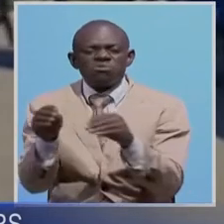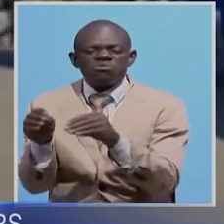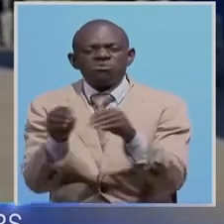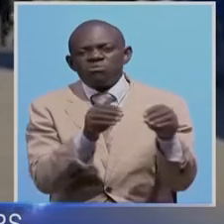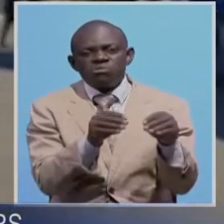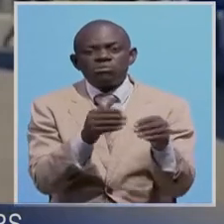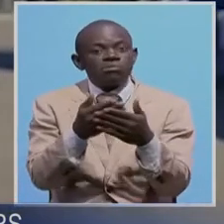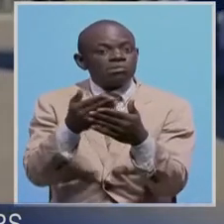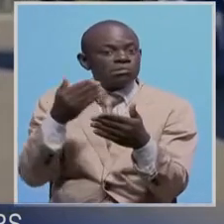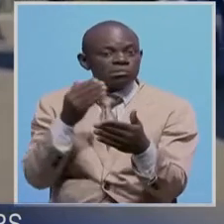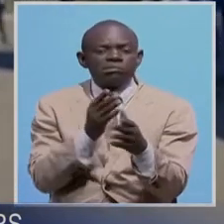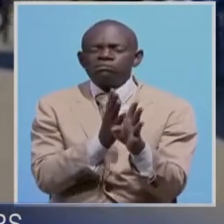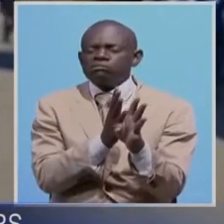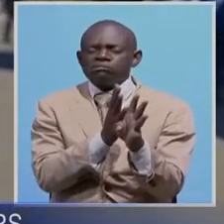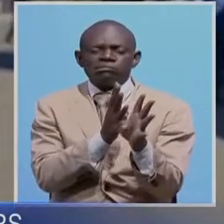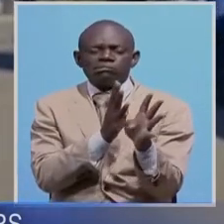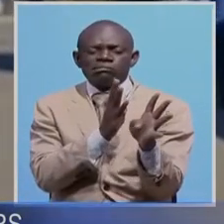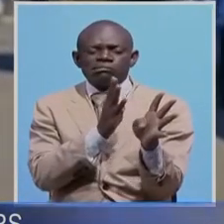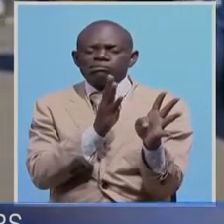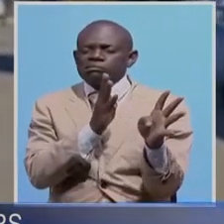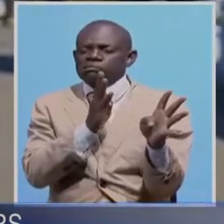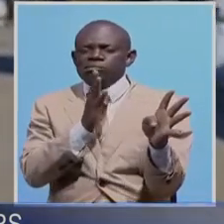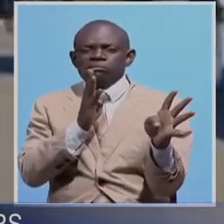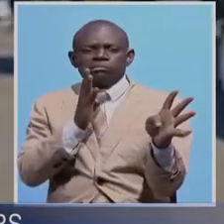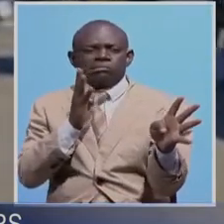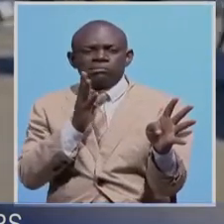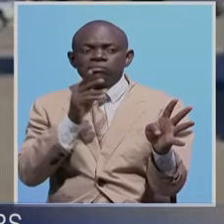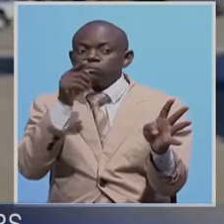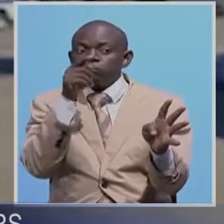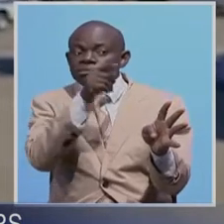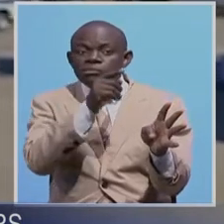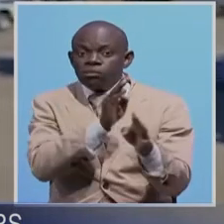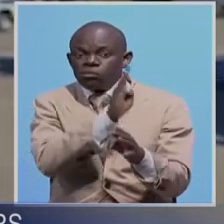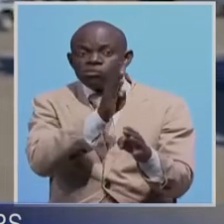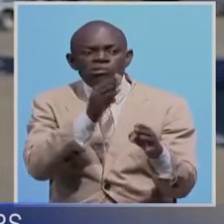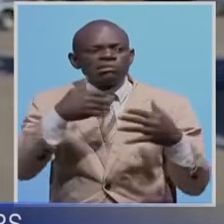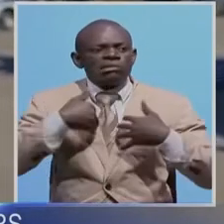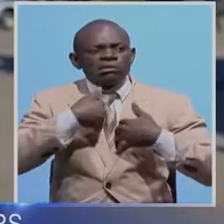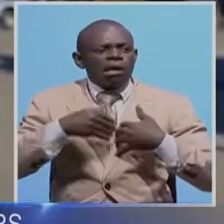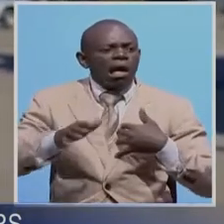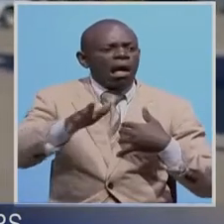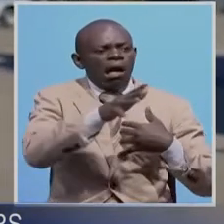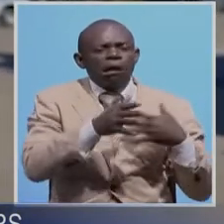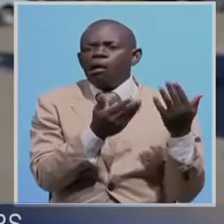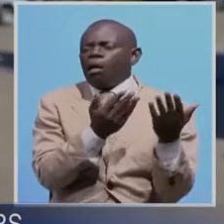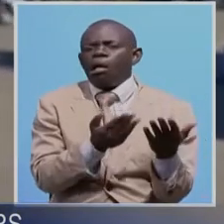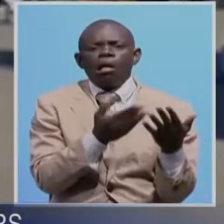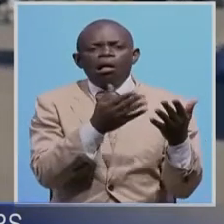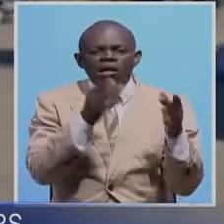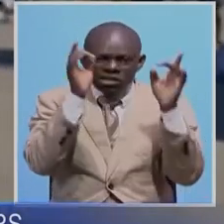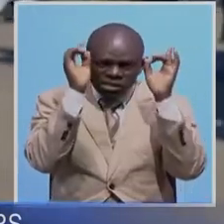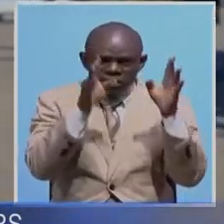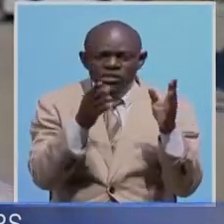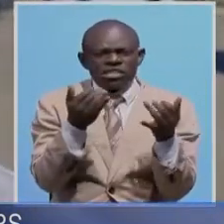queues on Botswana side where there are animals. And this time around, we've got an opportunity now not to sleep on the